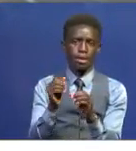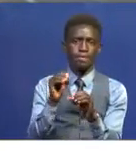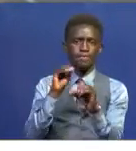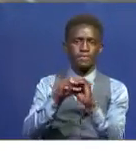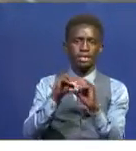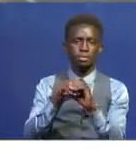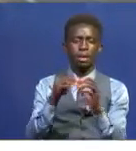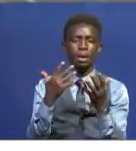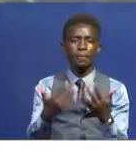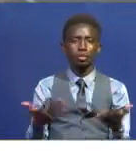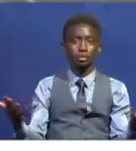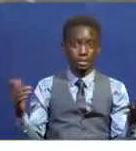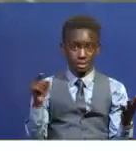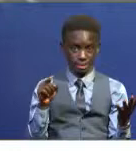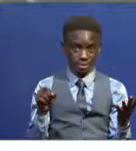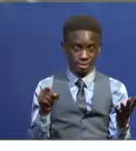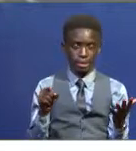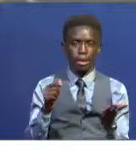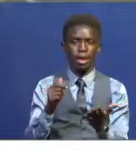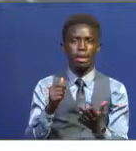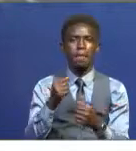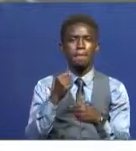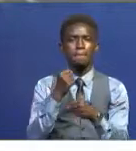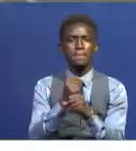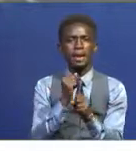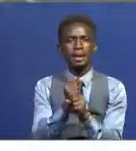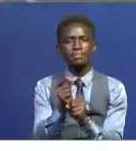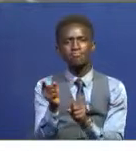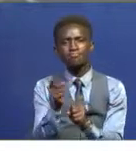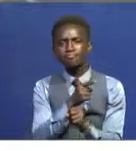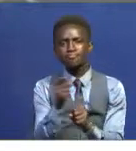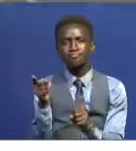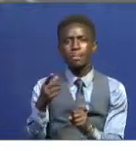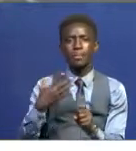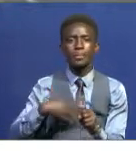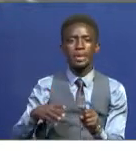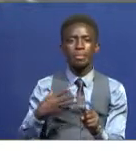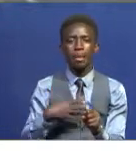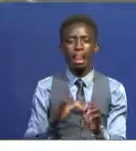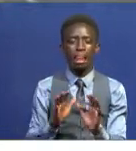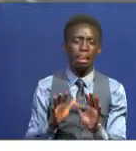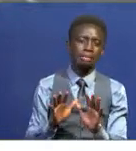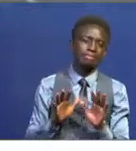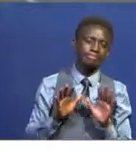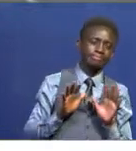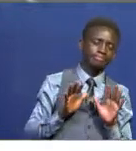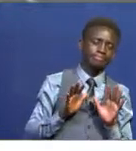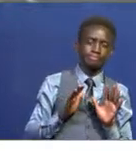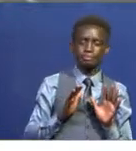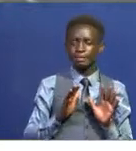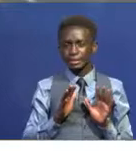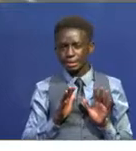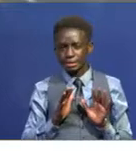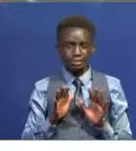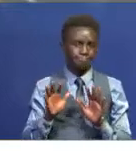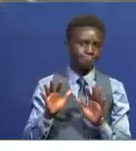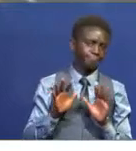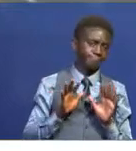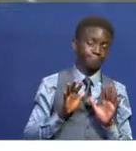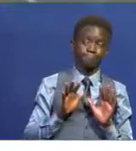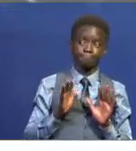which make people shy off, I'd say that.